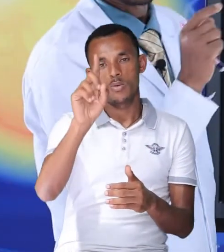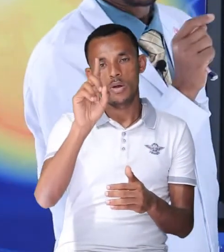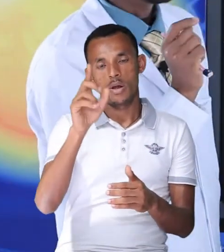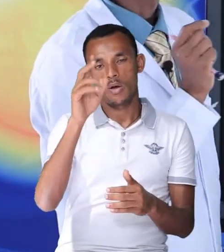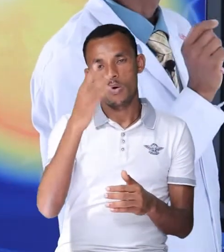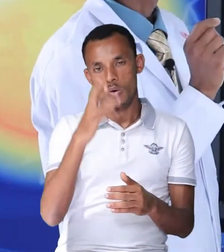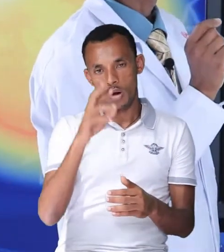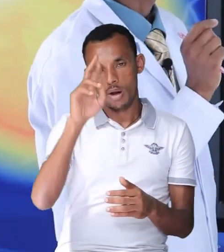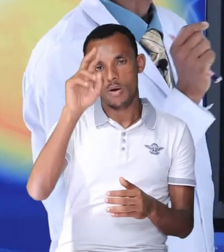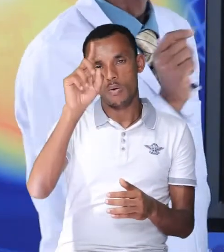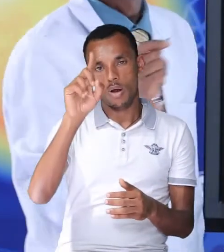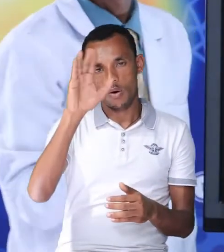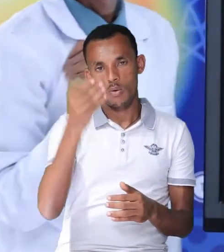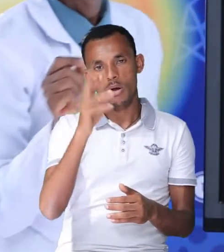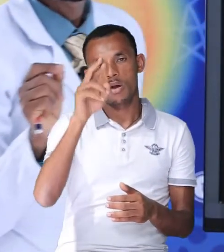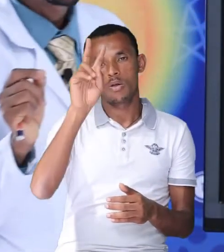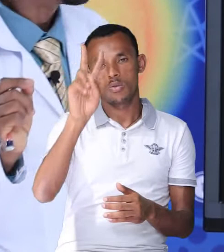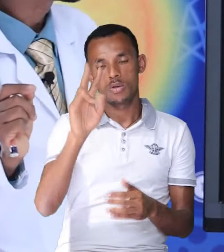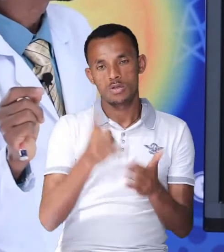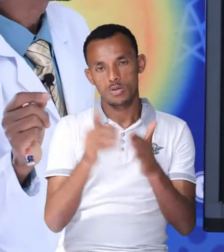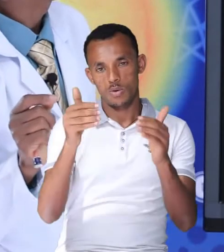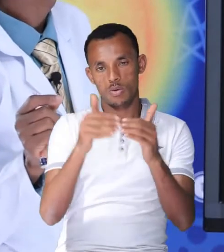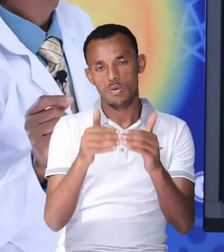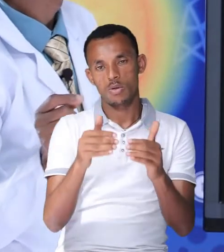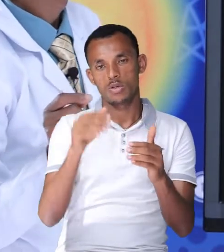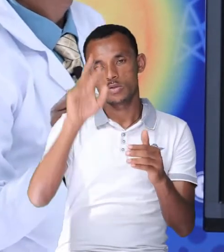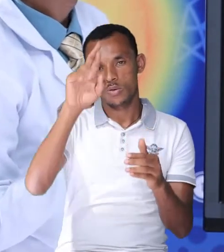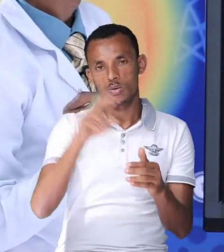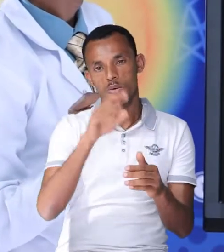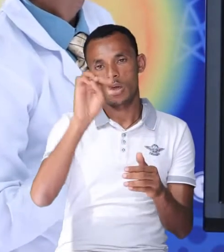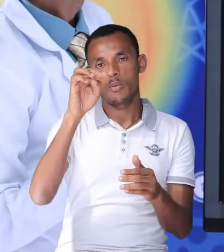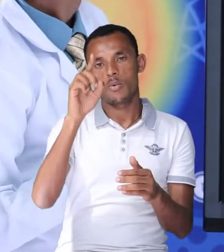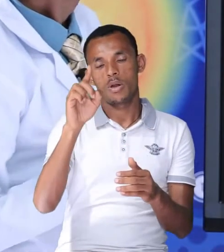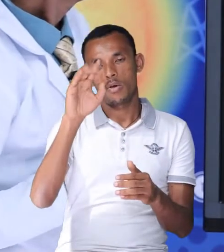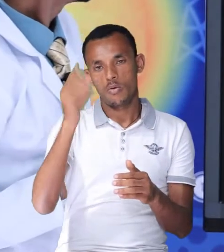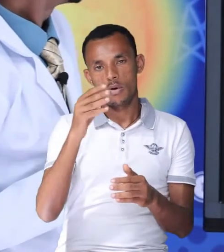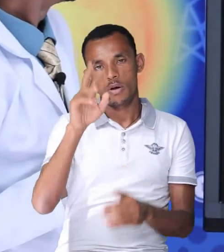over R2 is equal to the square root of M2 over M1.